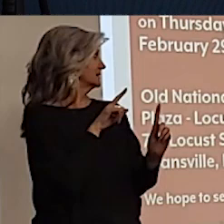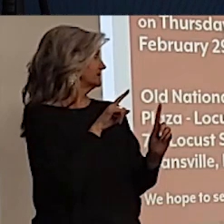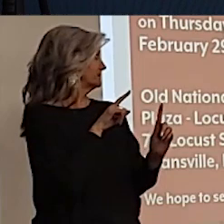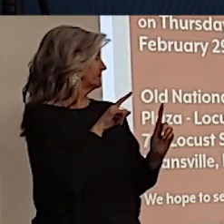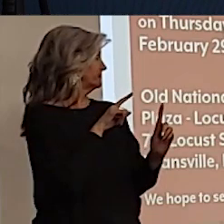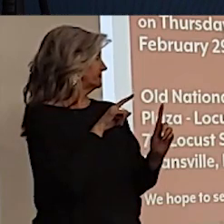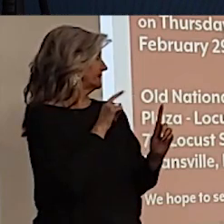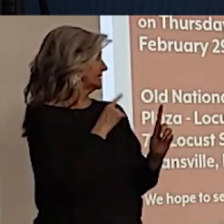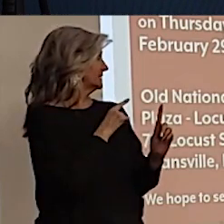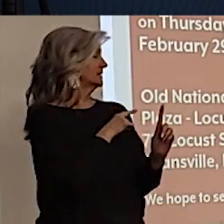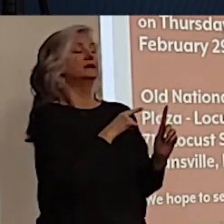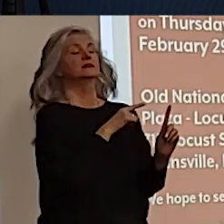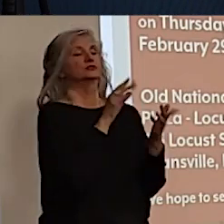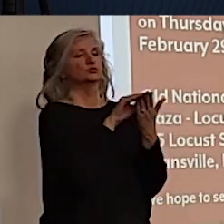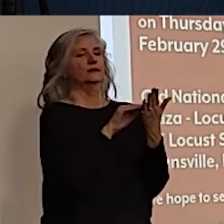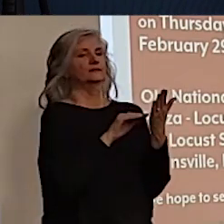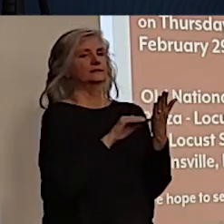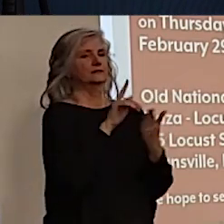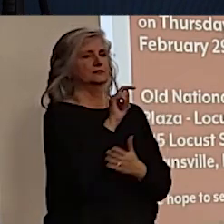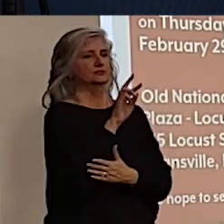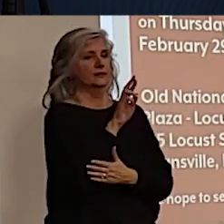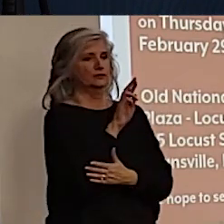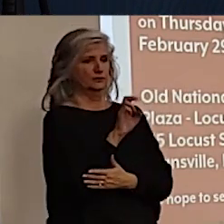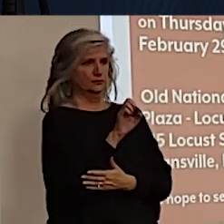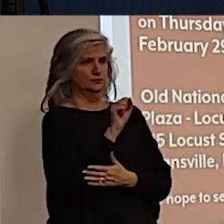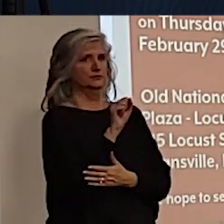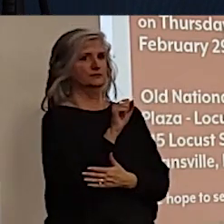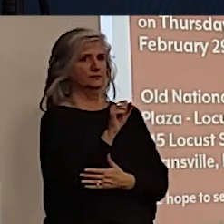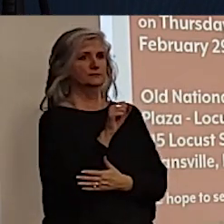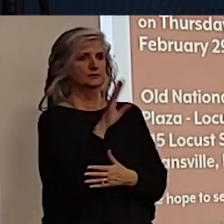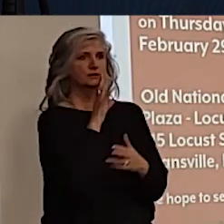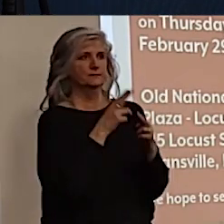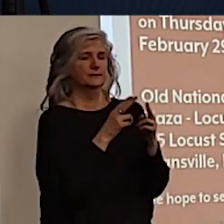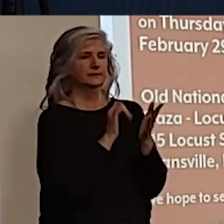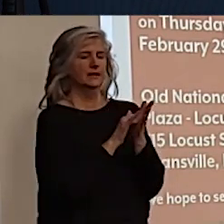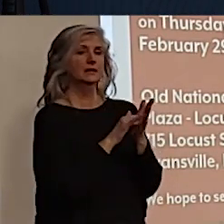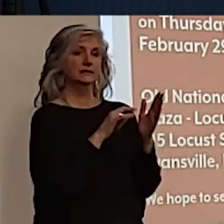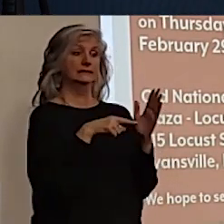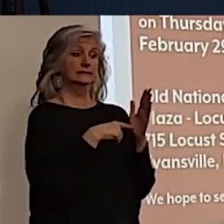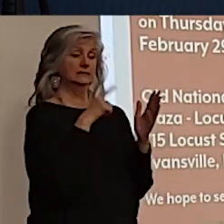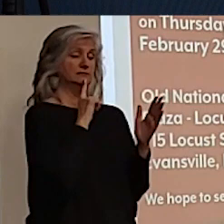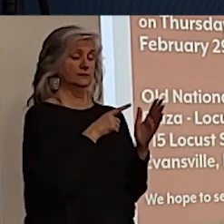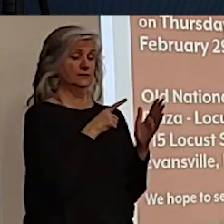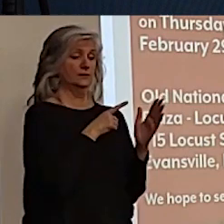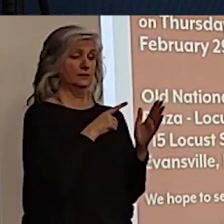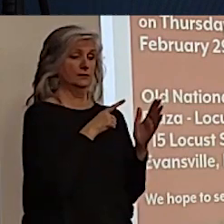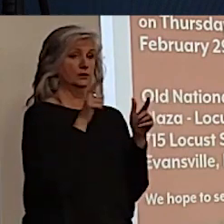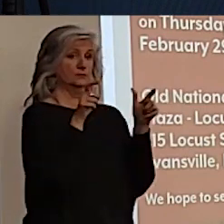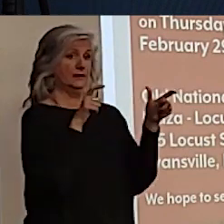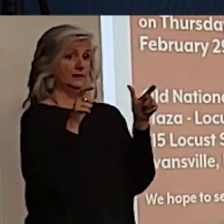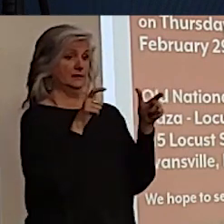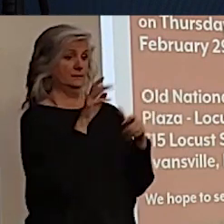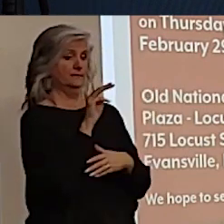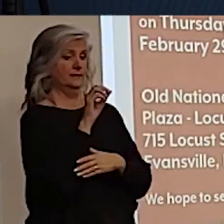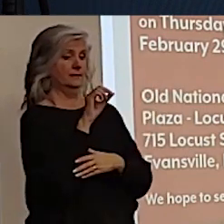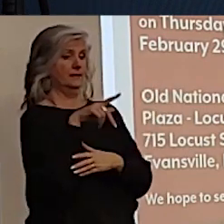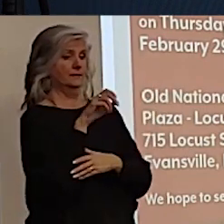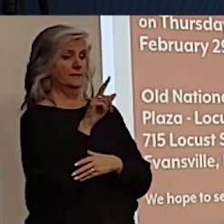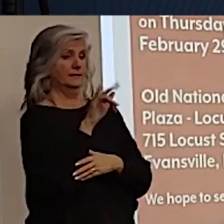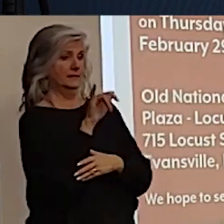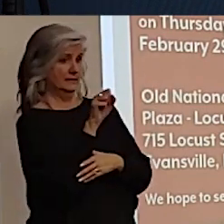We were talking about trackers. Let's not lose sight of the fact that these are regulated monopolies who have